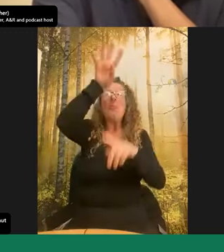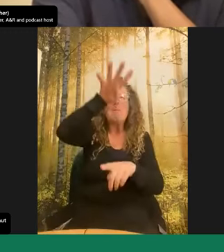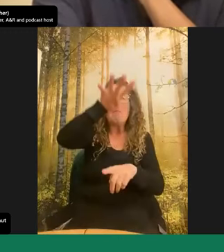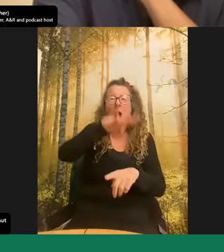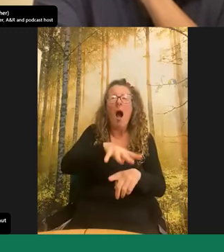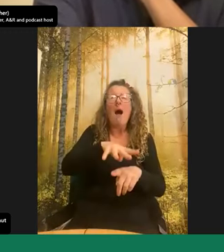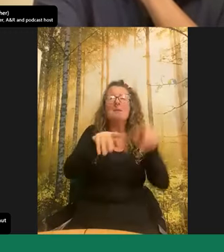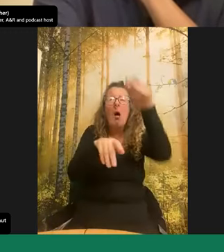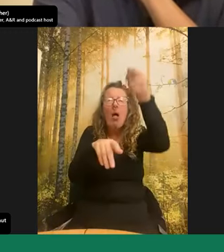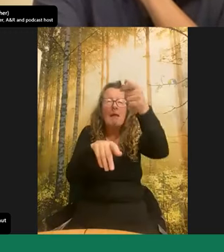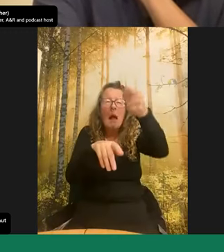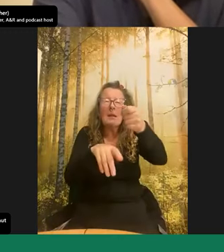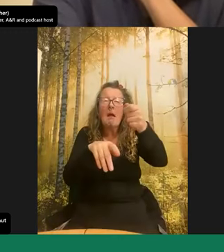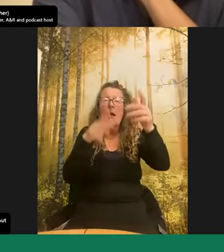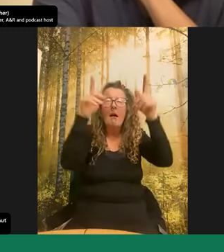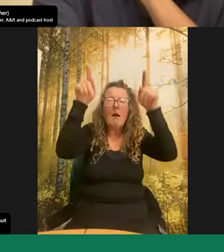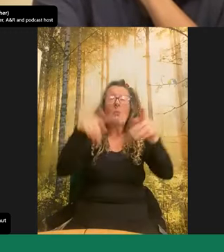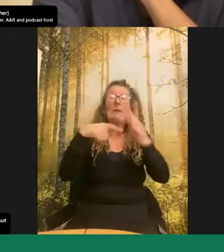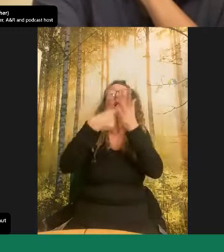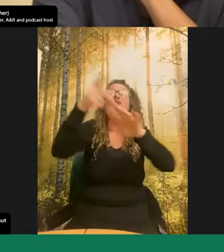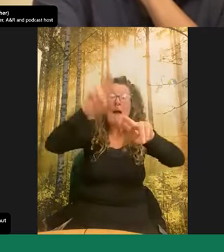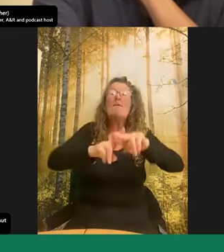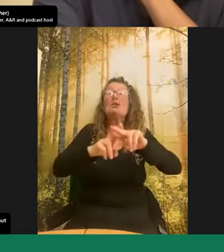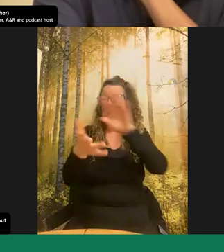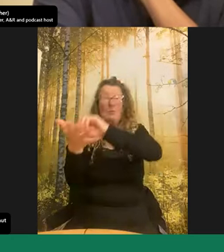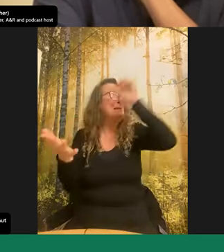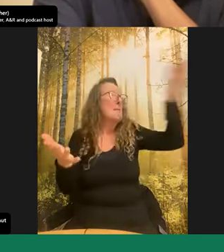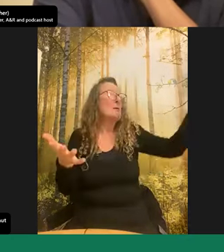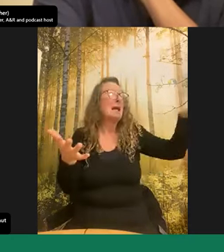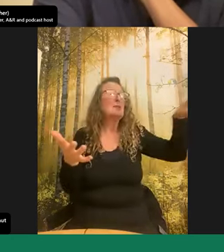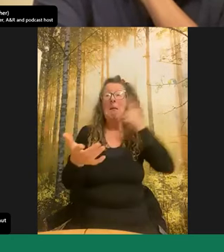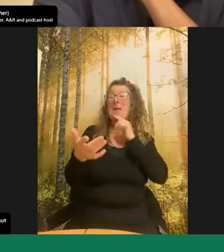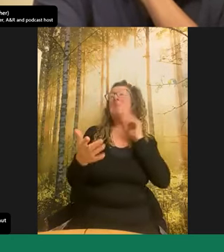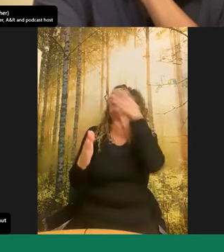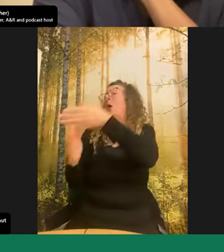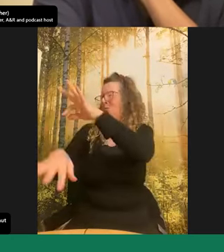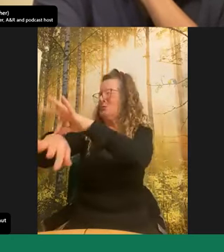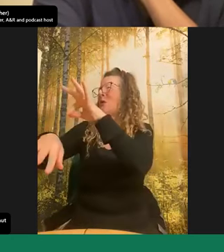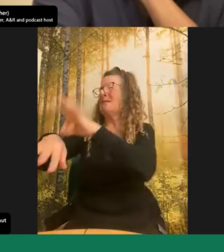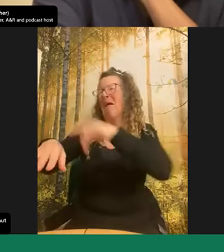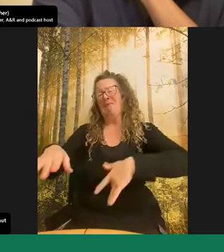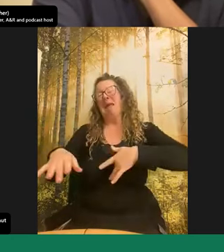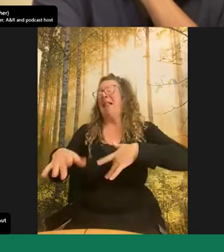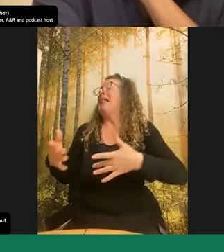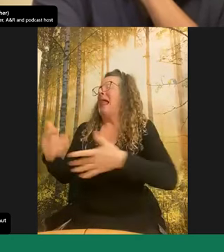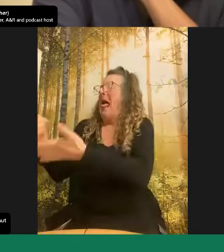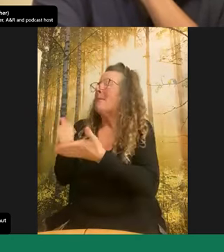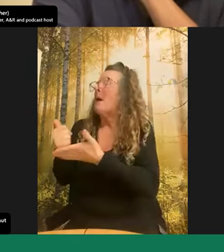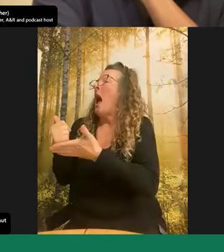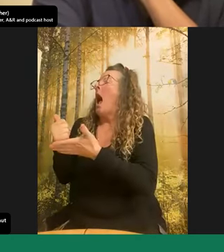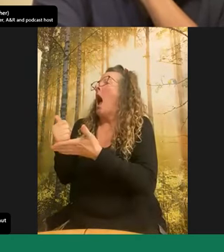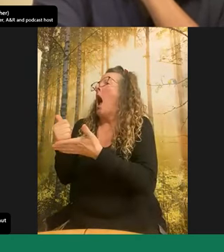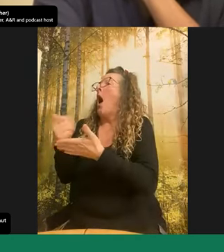that deportation when presenting for medical care, and people not presenting for medical care because they were afraid that it would lead